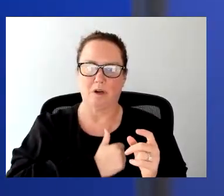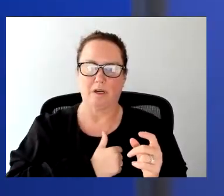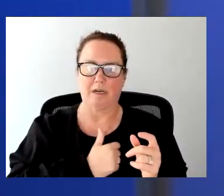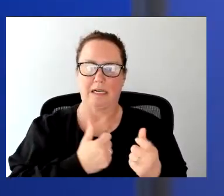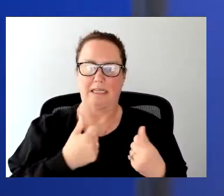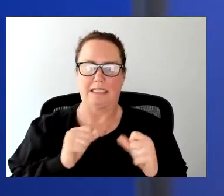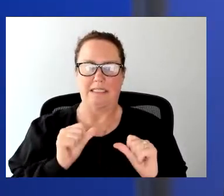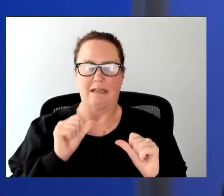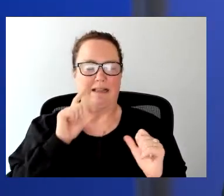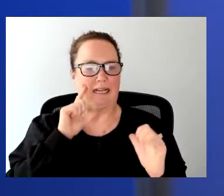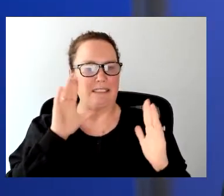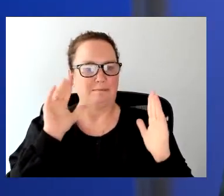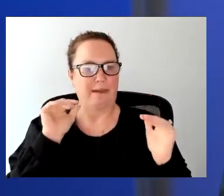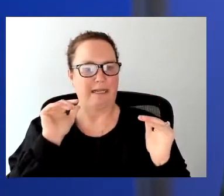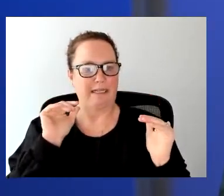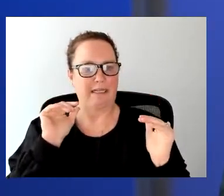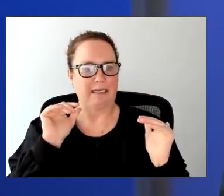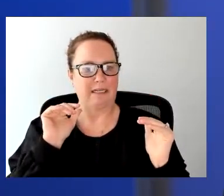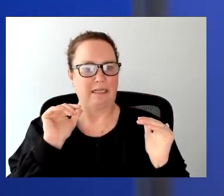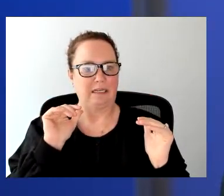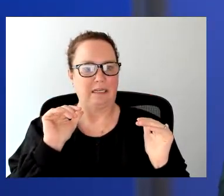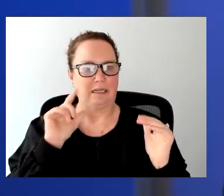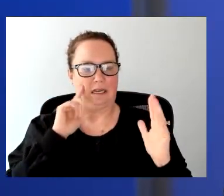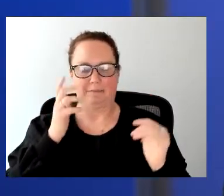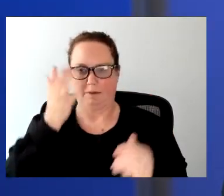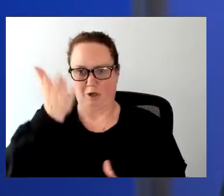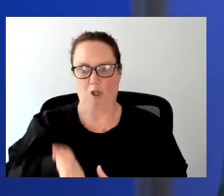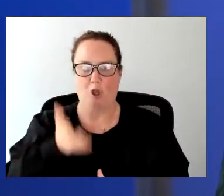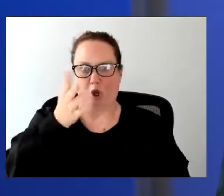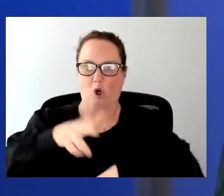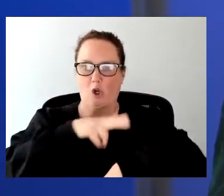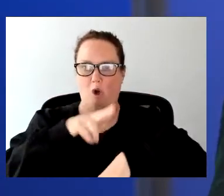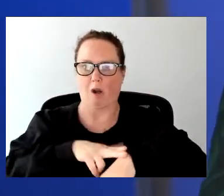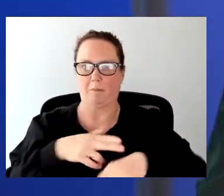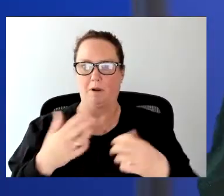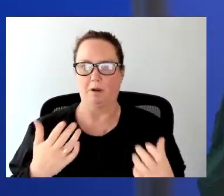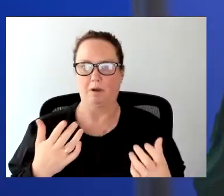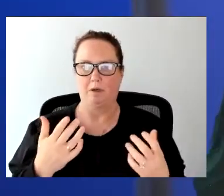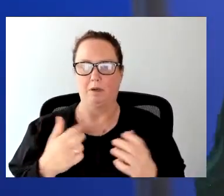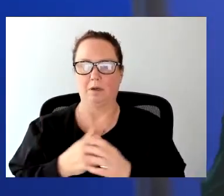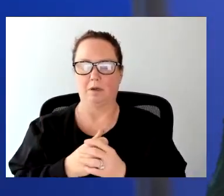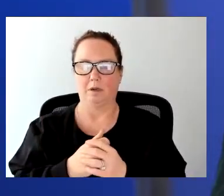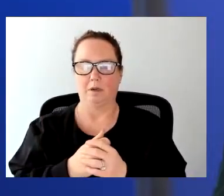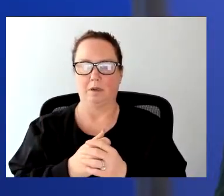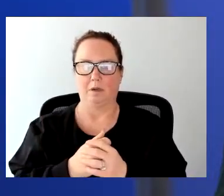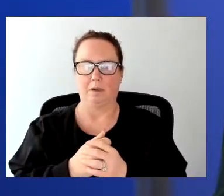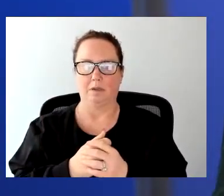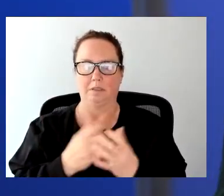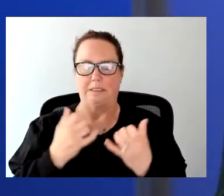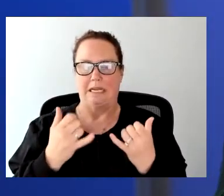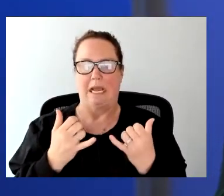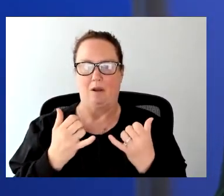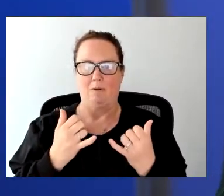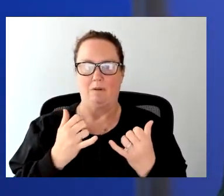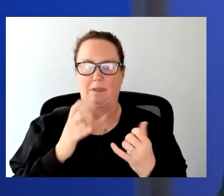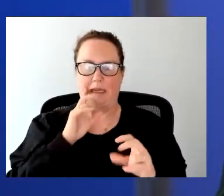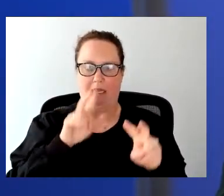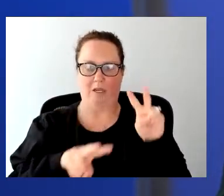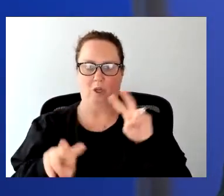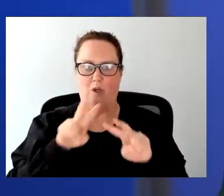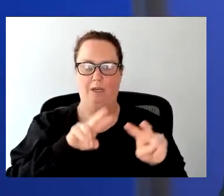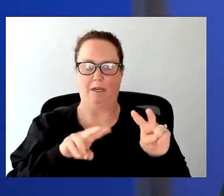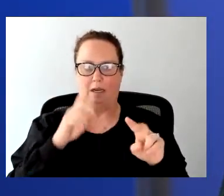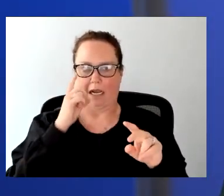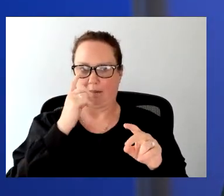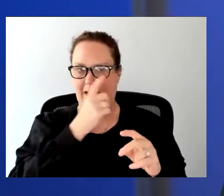expect, there's still the expectation because you look normal. But it's only people that now are in the know, like they can look in my eyes